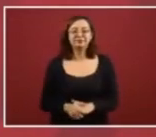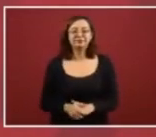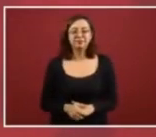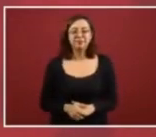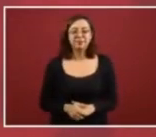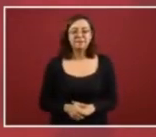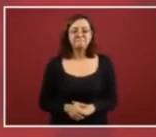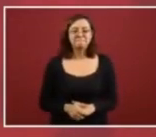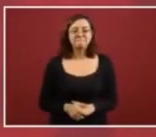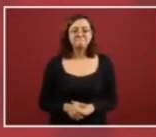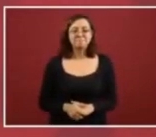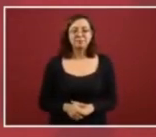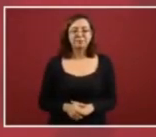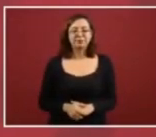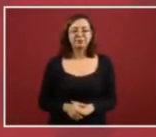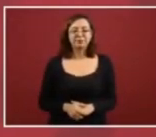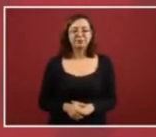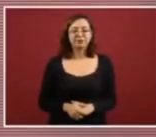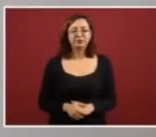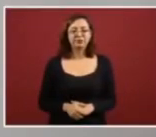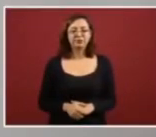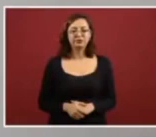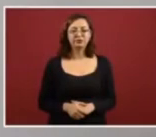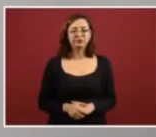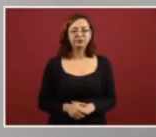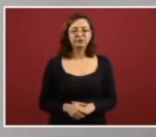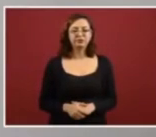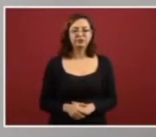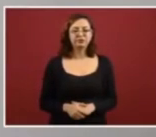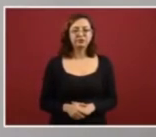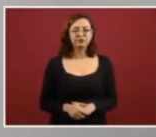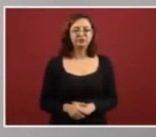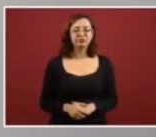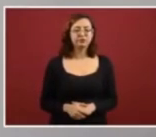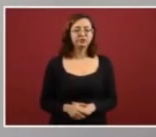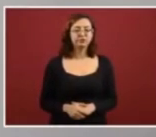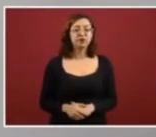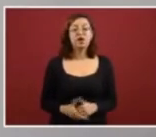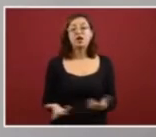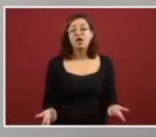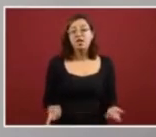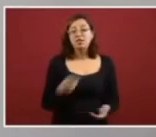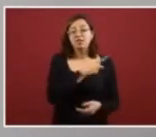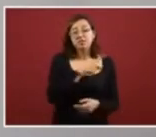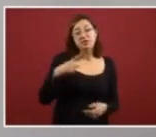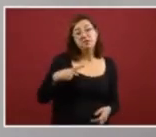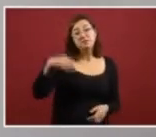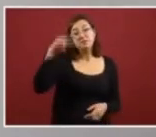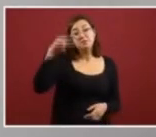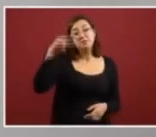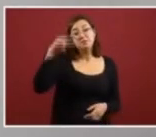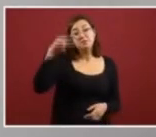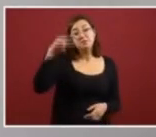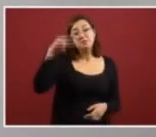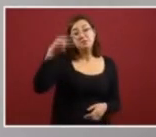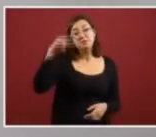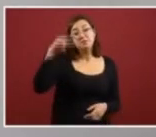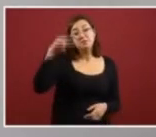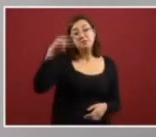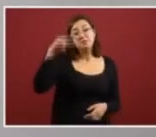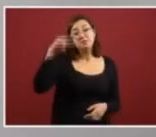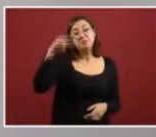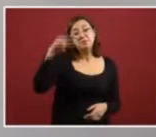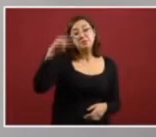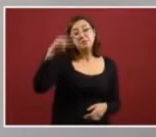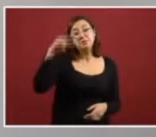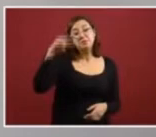Se tiene que ver. They would, you would have to si look to see if they already, if they already did